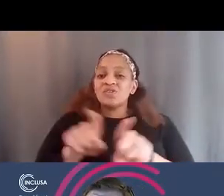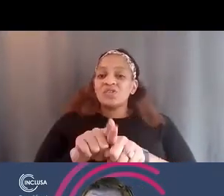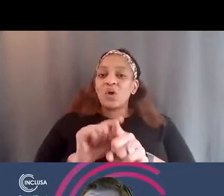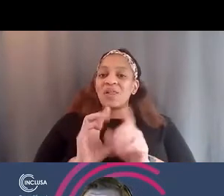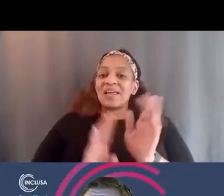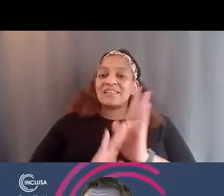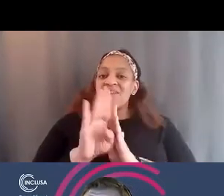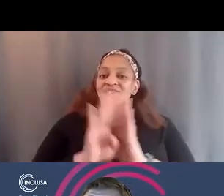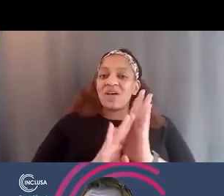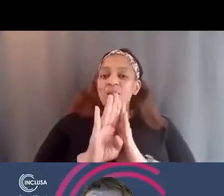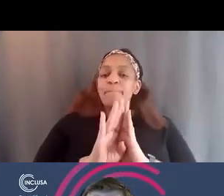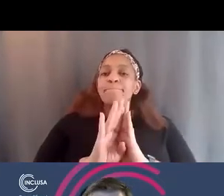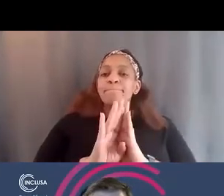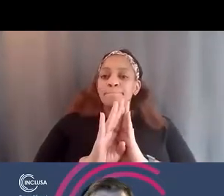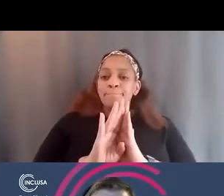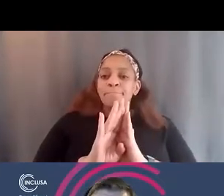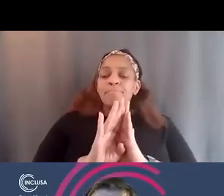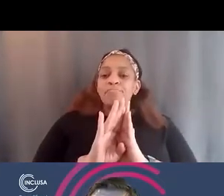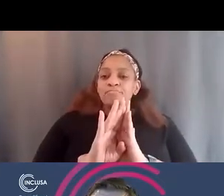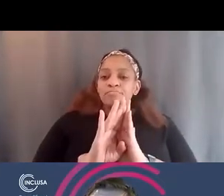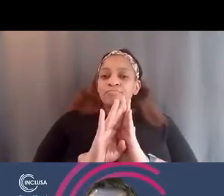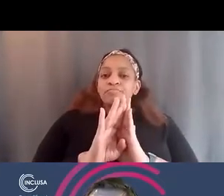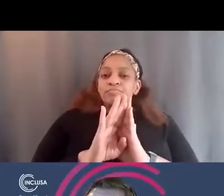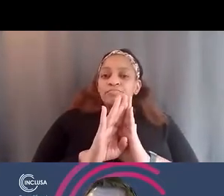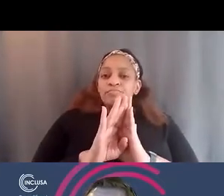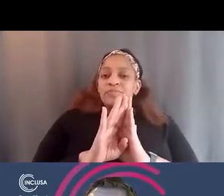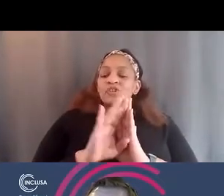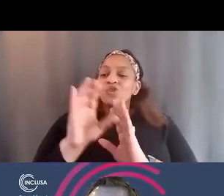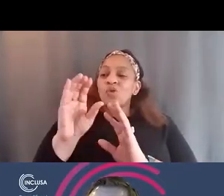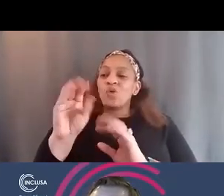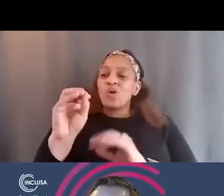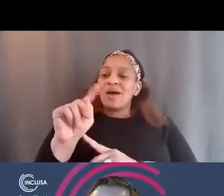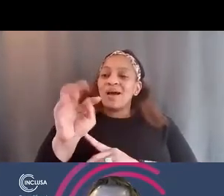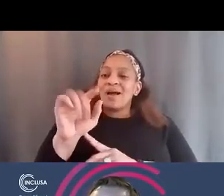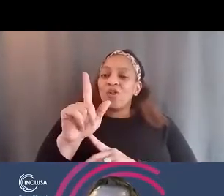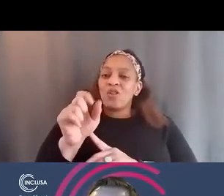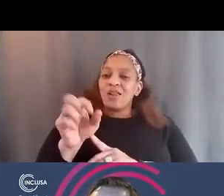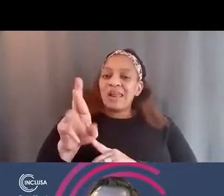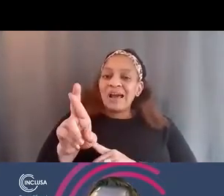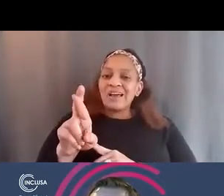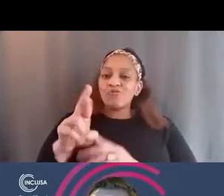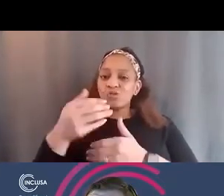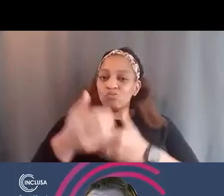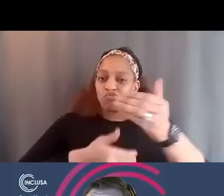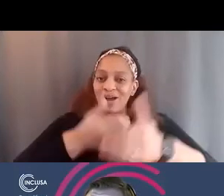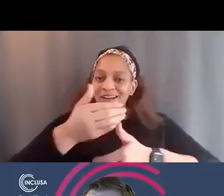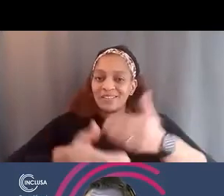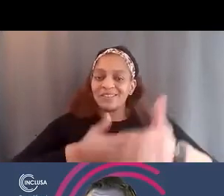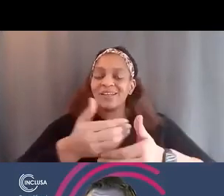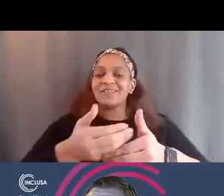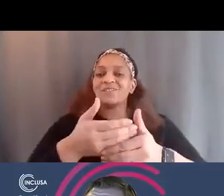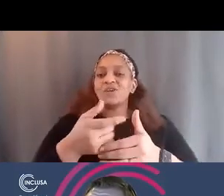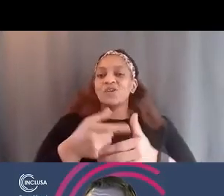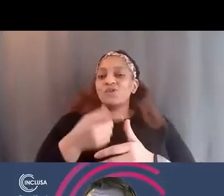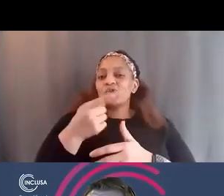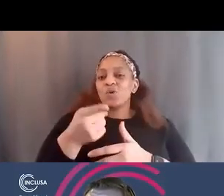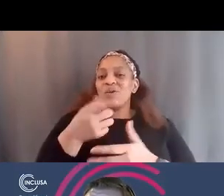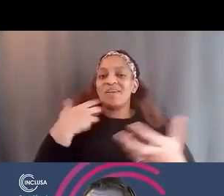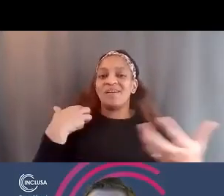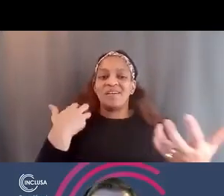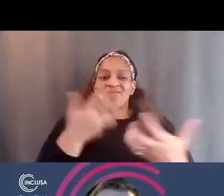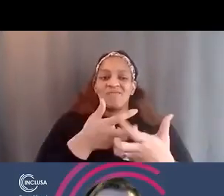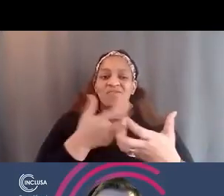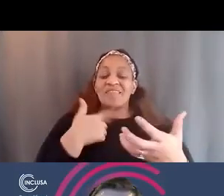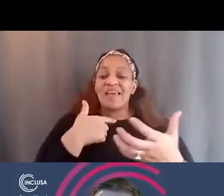very minimum use of outliers. So for providers, for situations in which the situation just doesn't necessarily fit the reimbursement